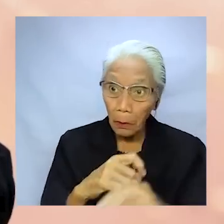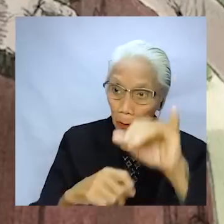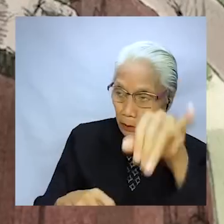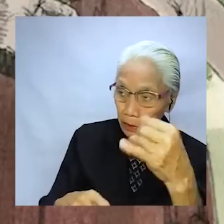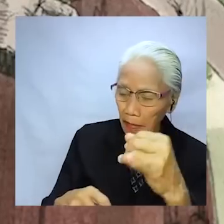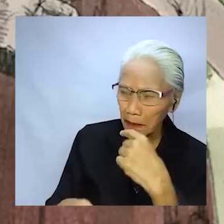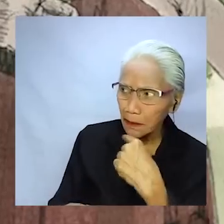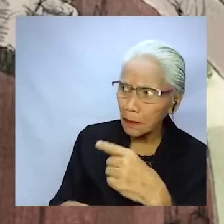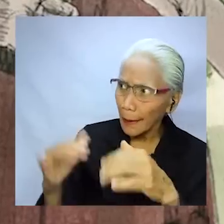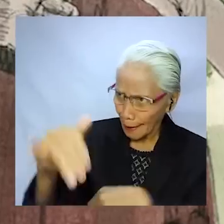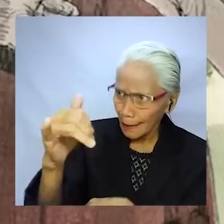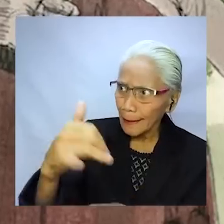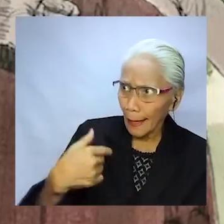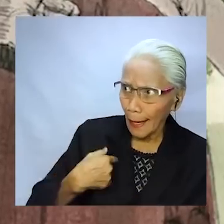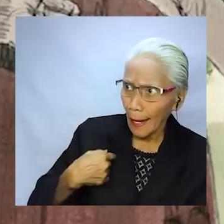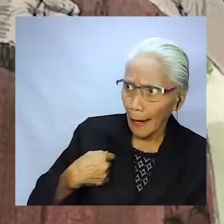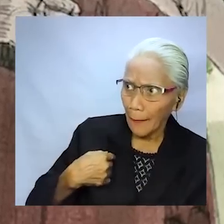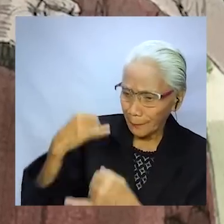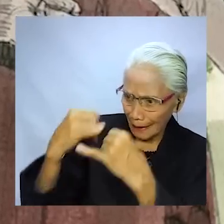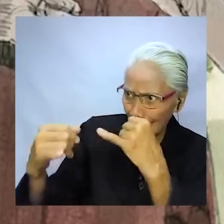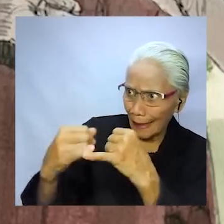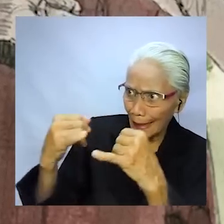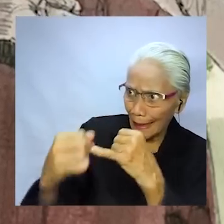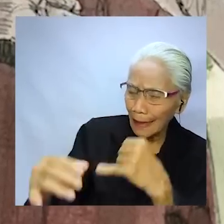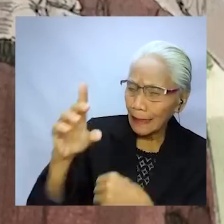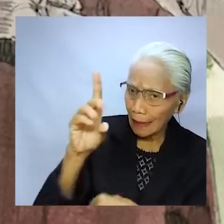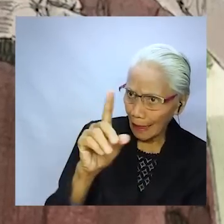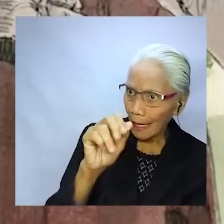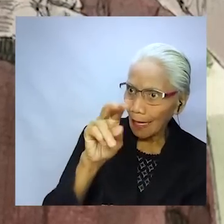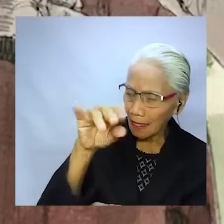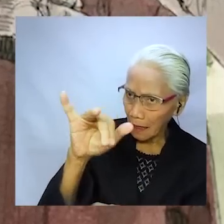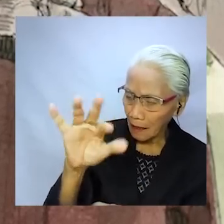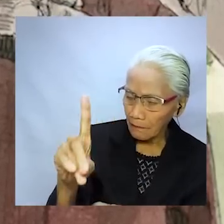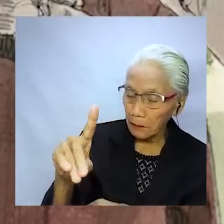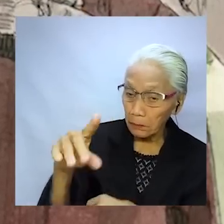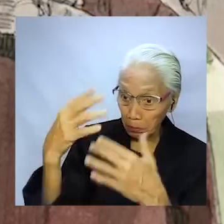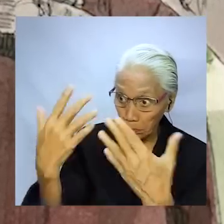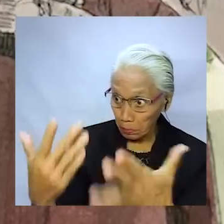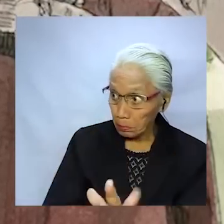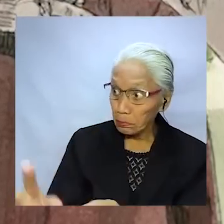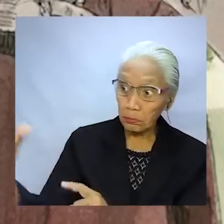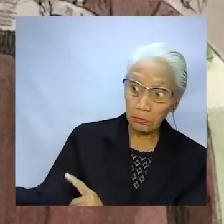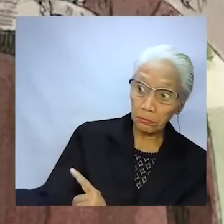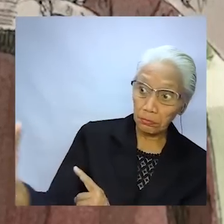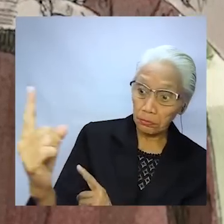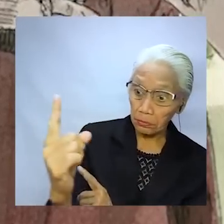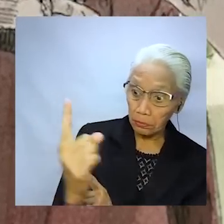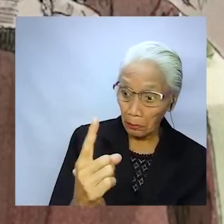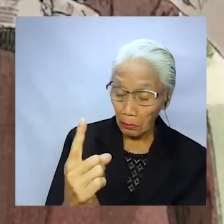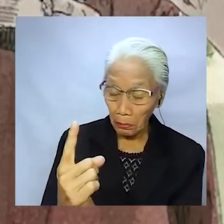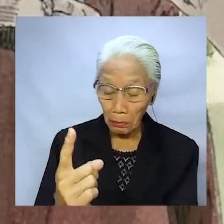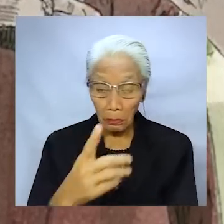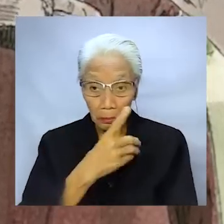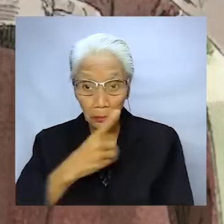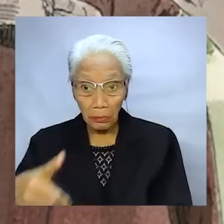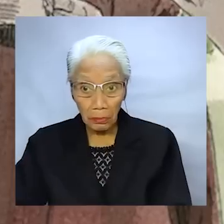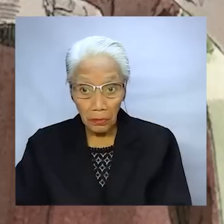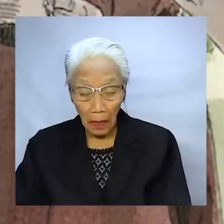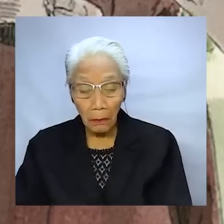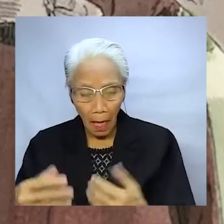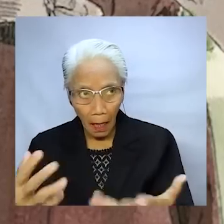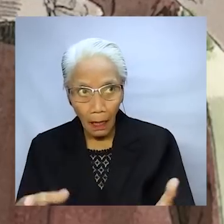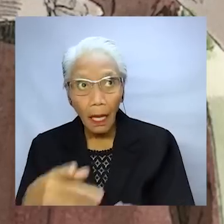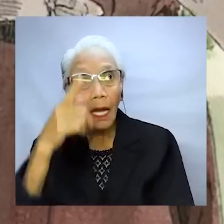David." When David arrived, God saw. This is the